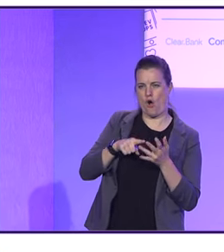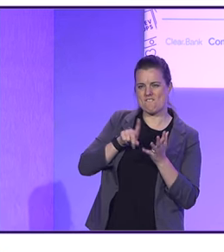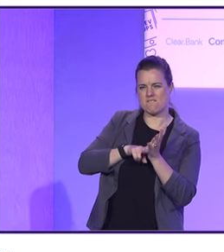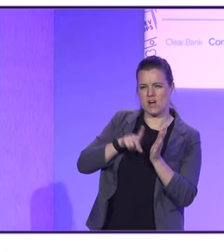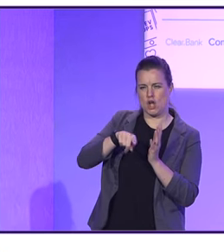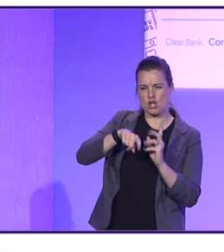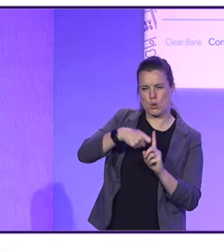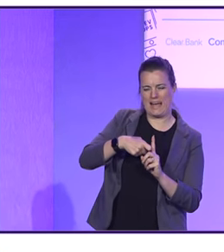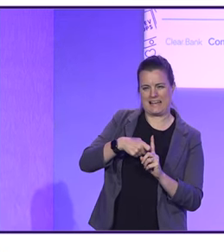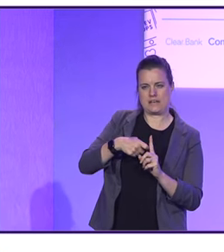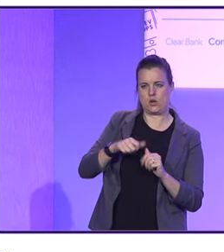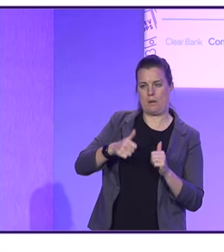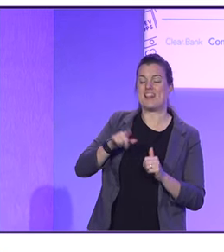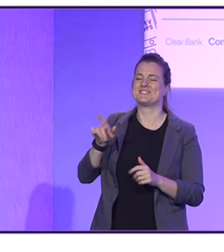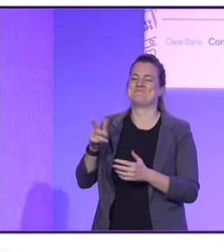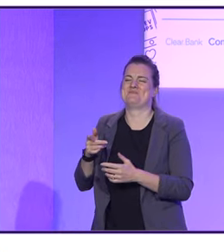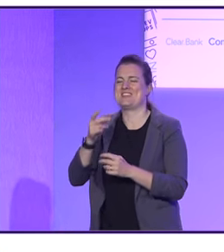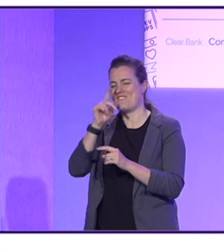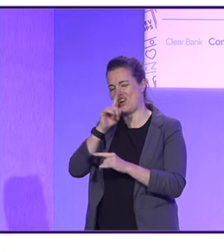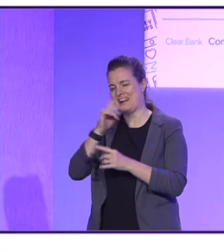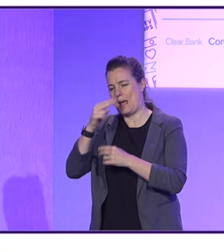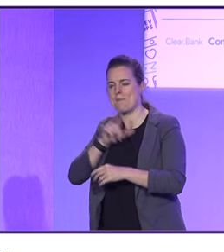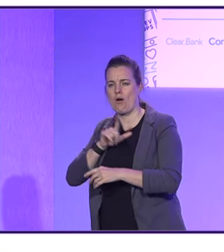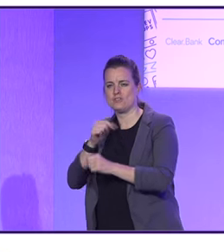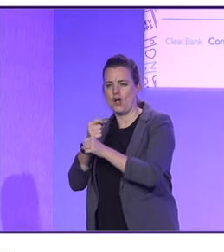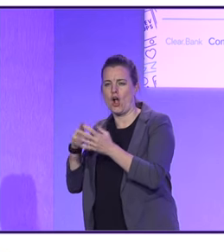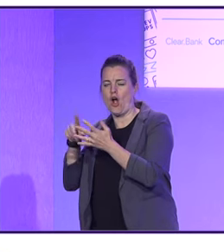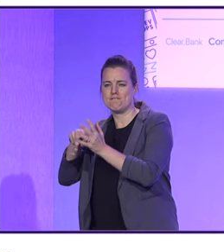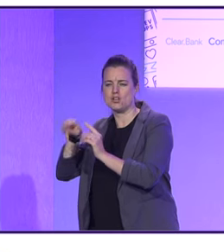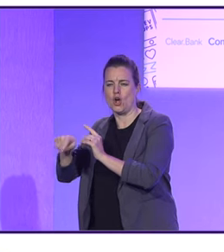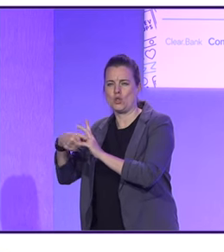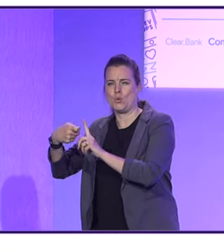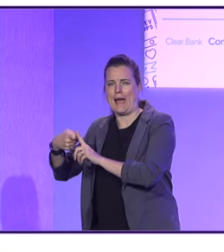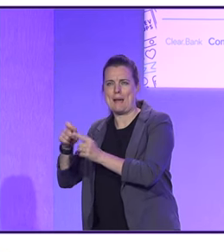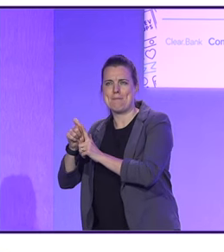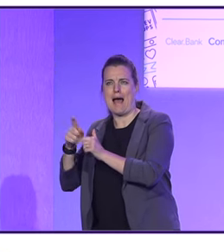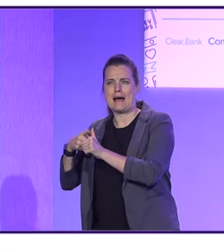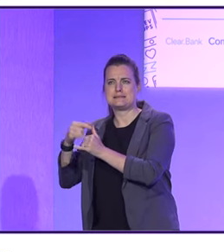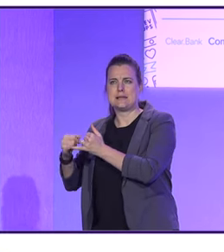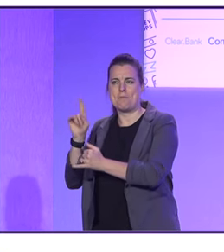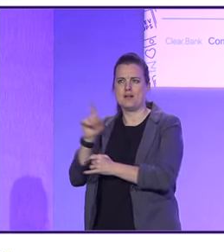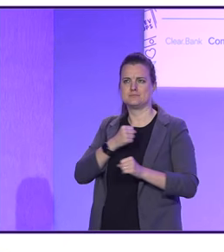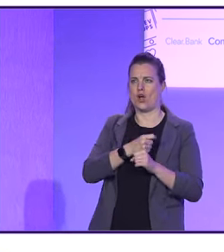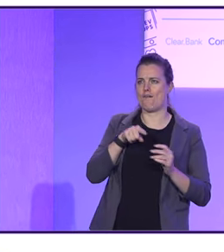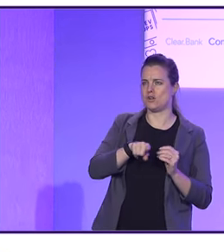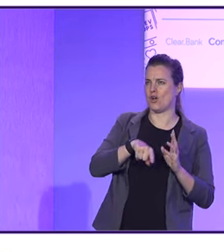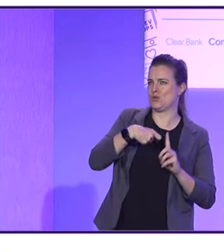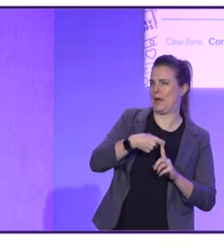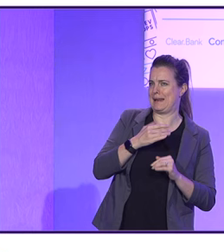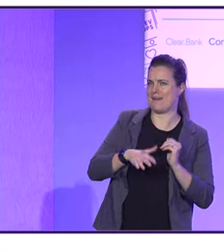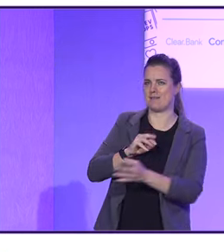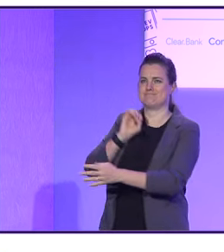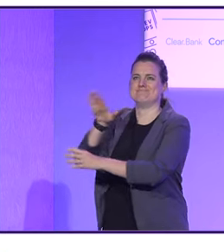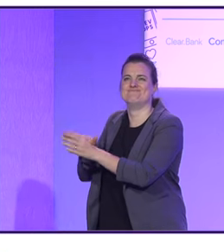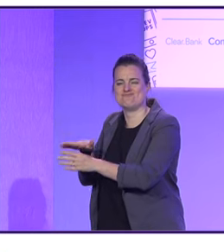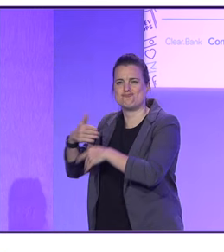a bit strange. It was called GovUK PaaS, but it was always the PaaS that GovUK never ran on. More recently, the decision's been made to decommission the